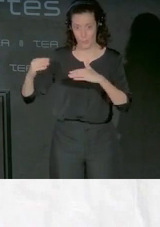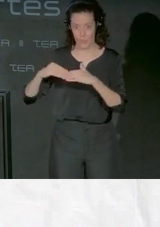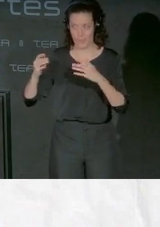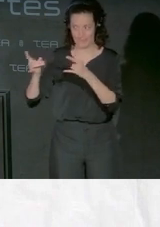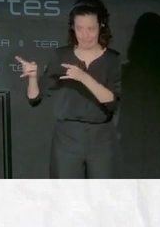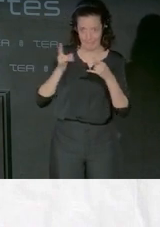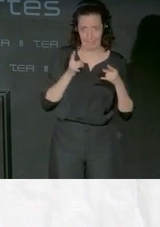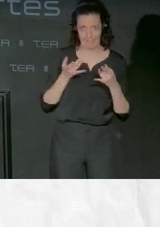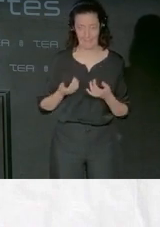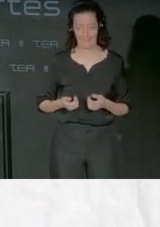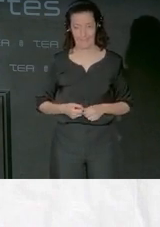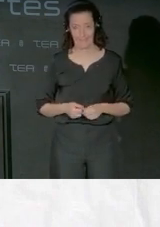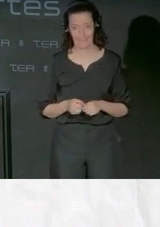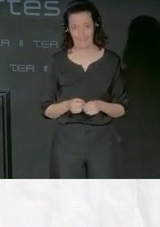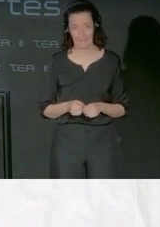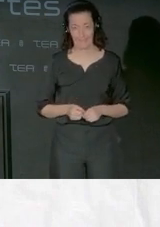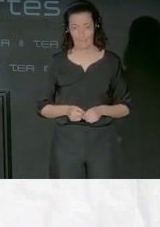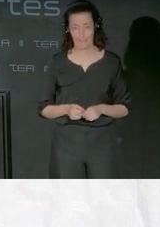this,